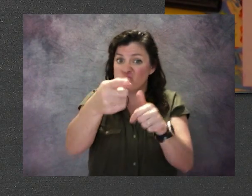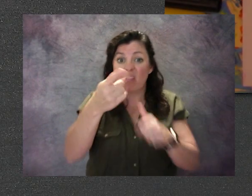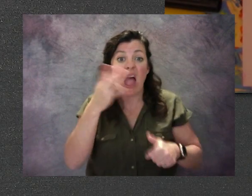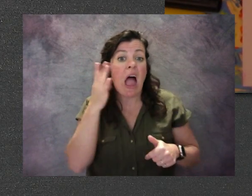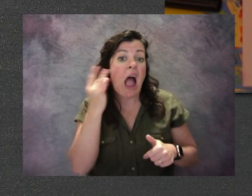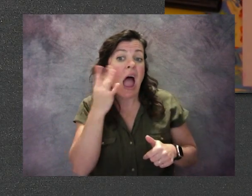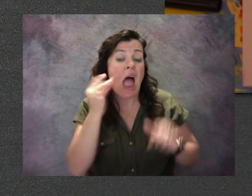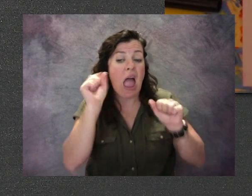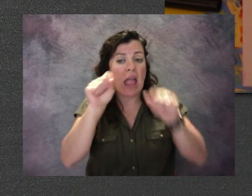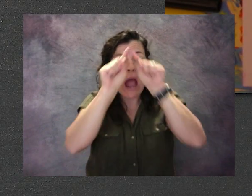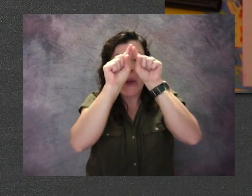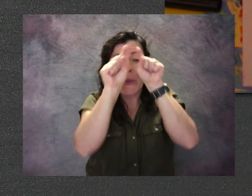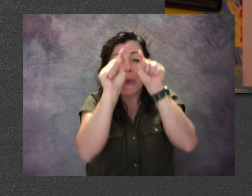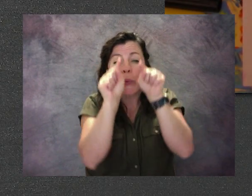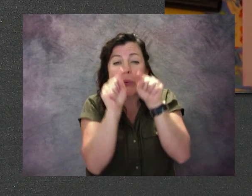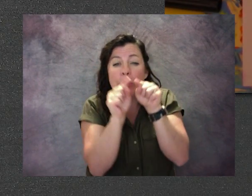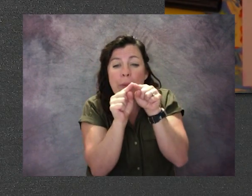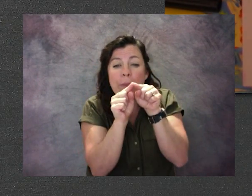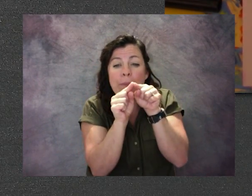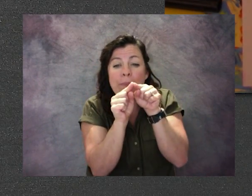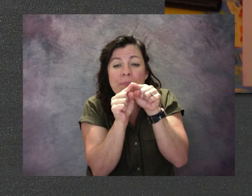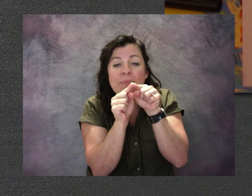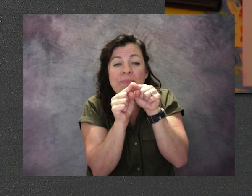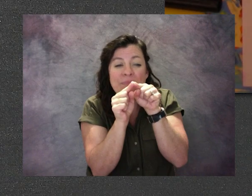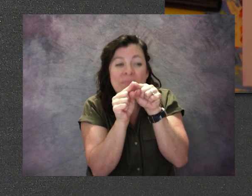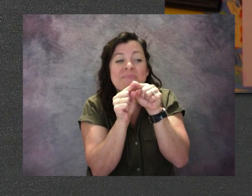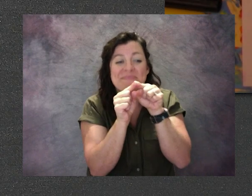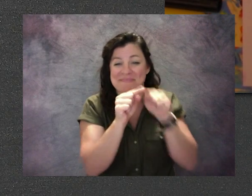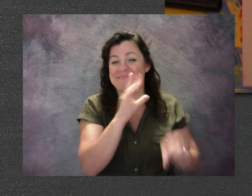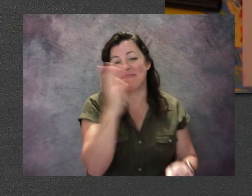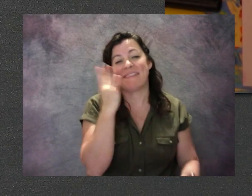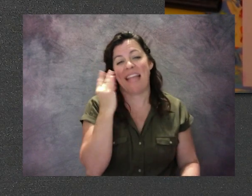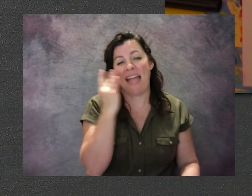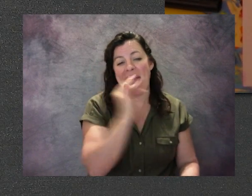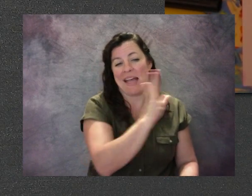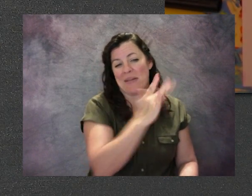these curved lines that come to a point.